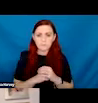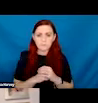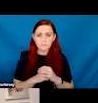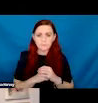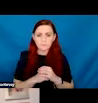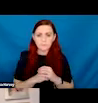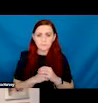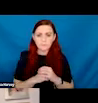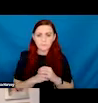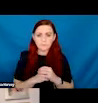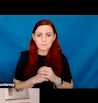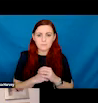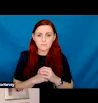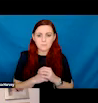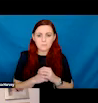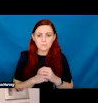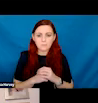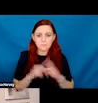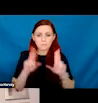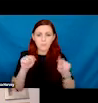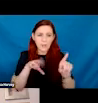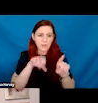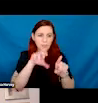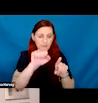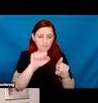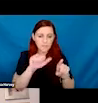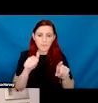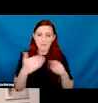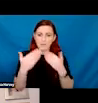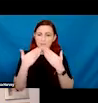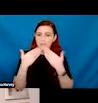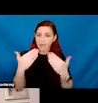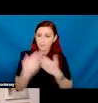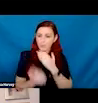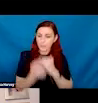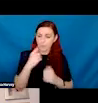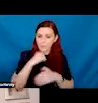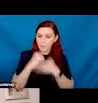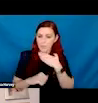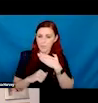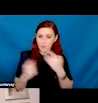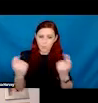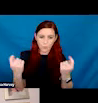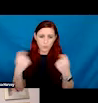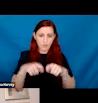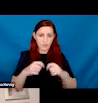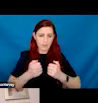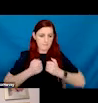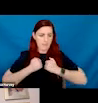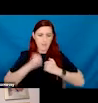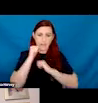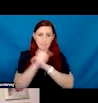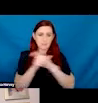Sure, I'll get talking and we can catch up slides-wise. So thank you for the opportunity today to share my experience